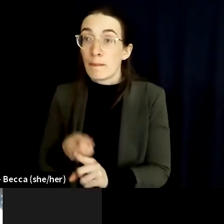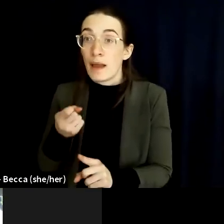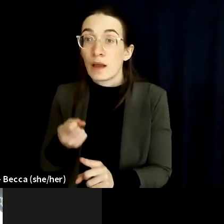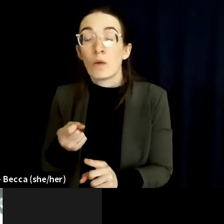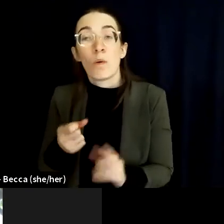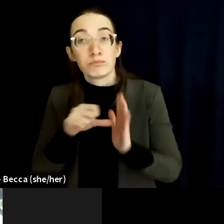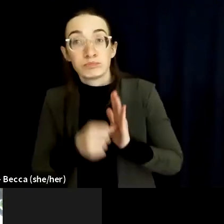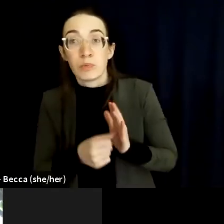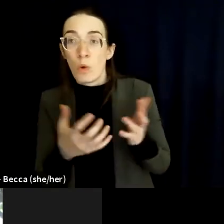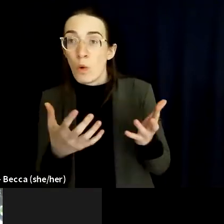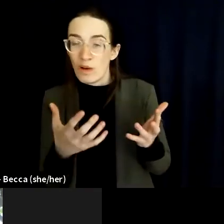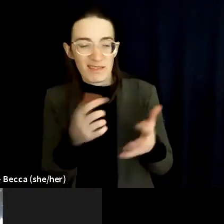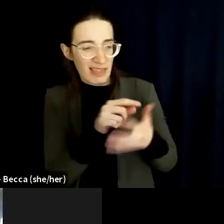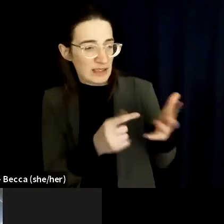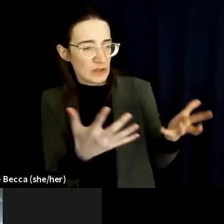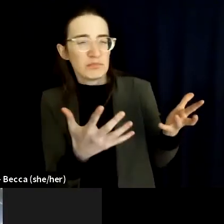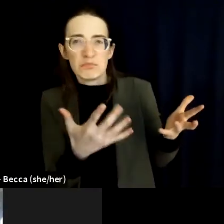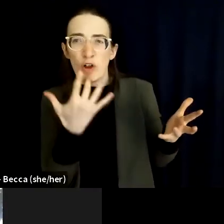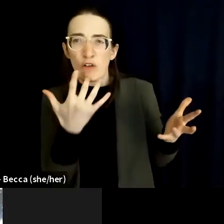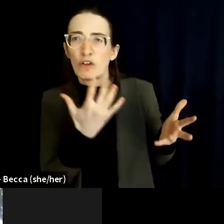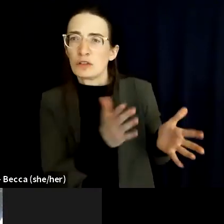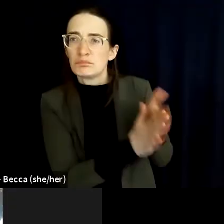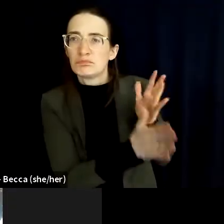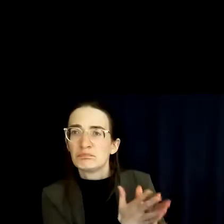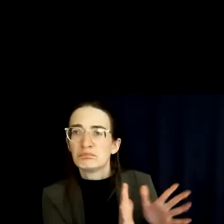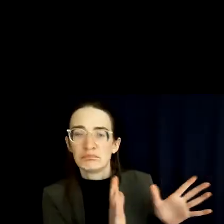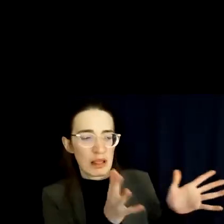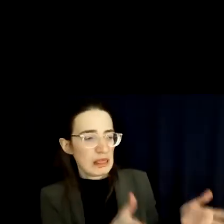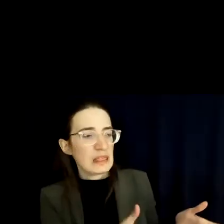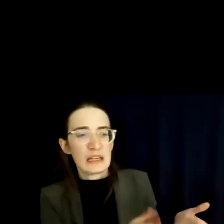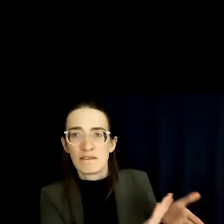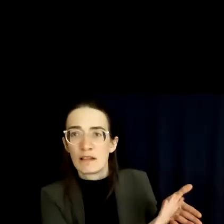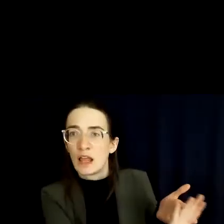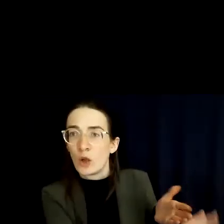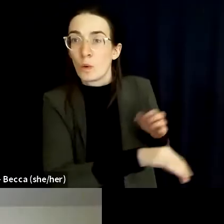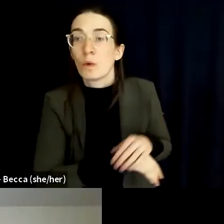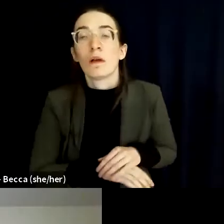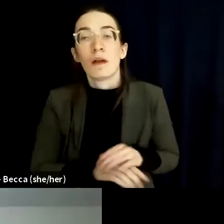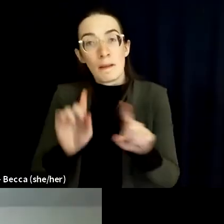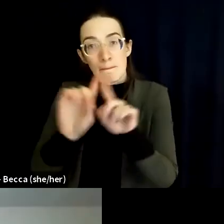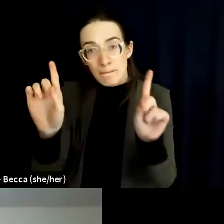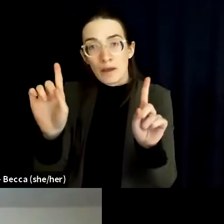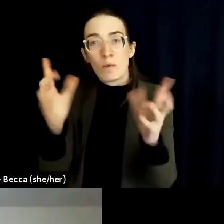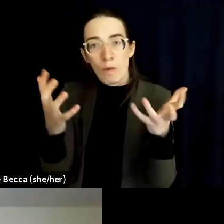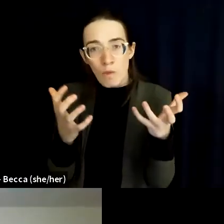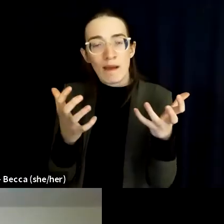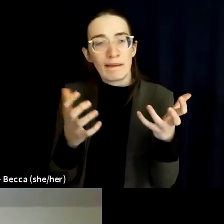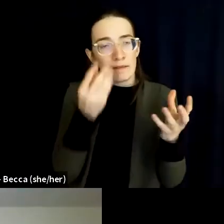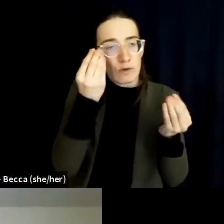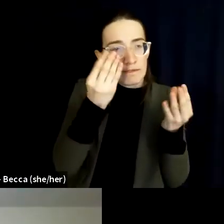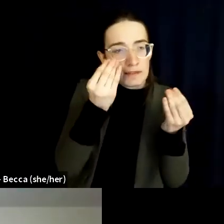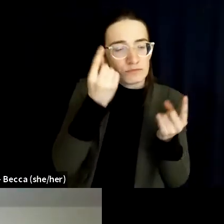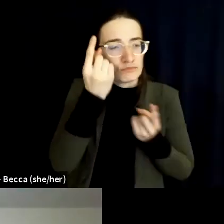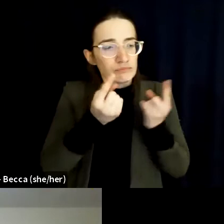you want to let go. You can kind of use that slide as you will. We just kind of wanted to tie the reflection and the intention together. So that's one of the ways